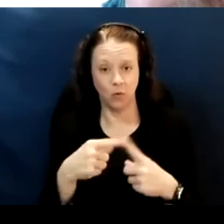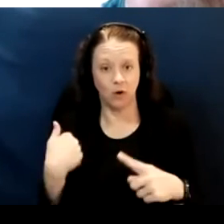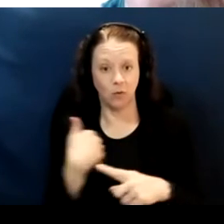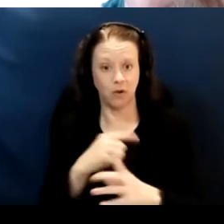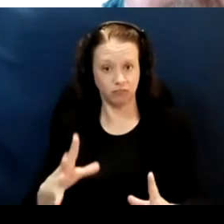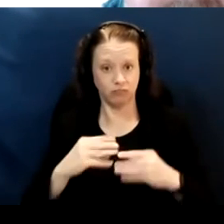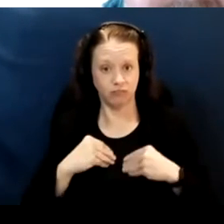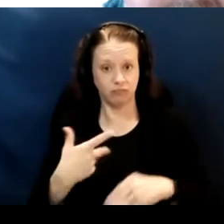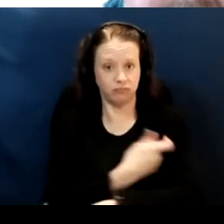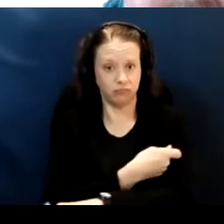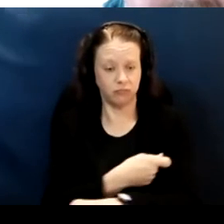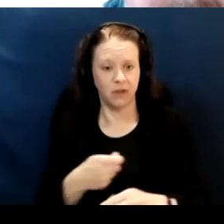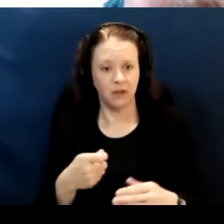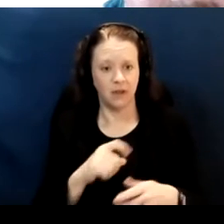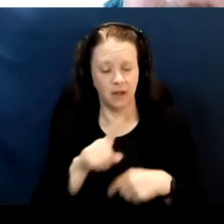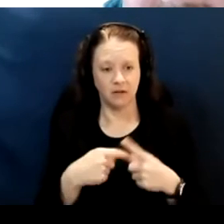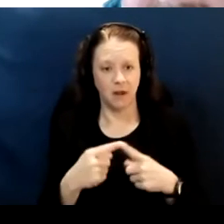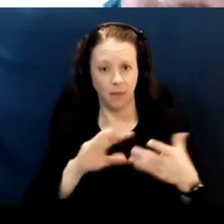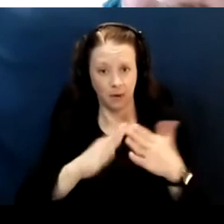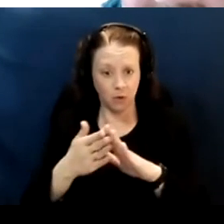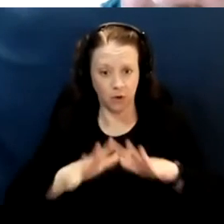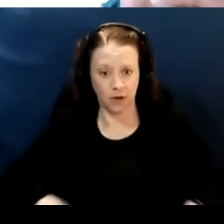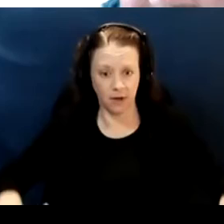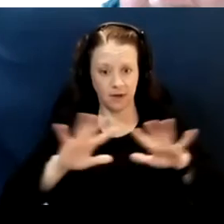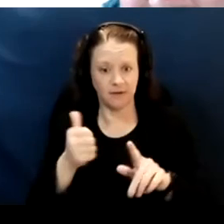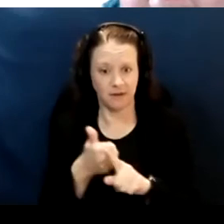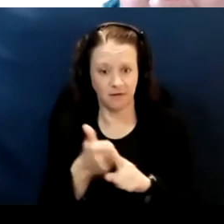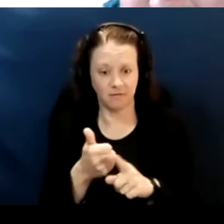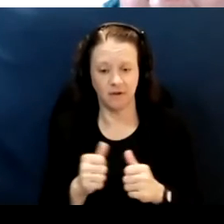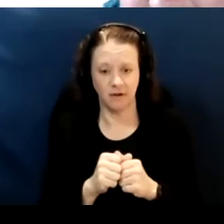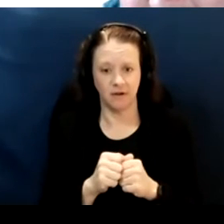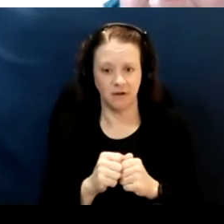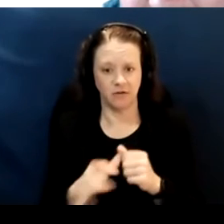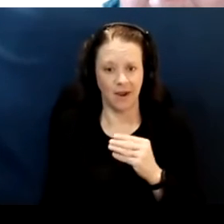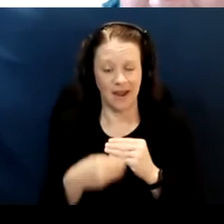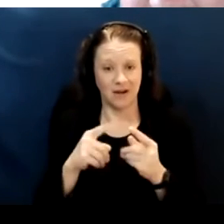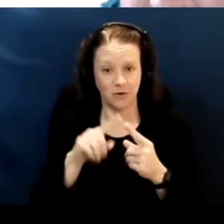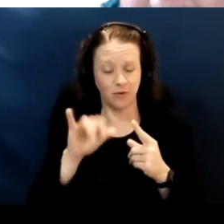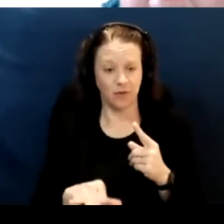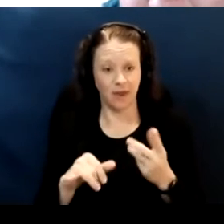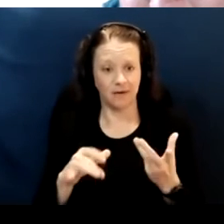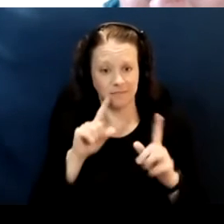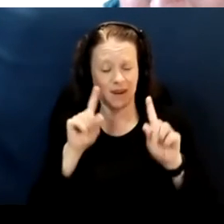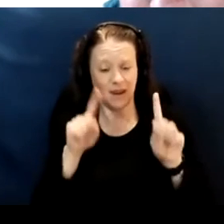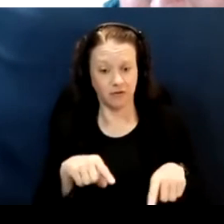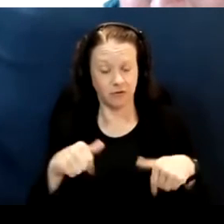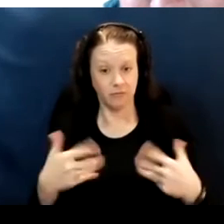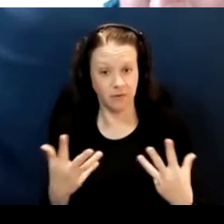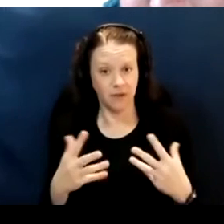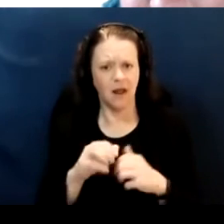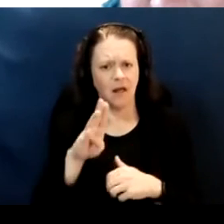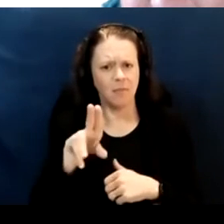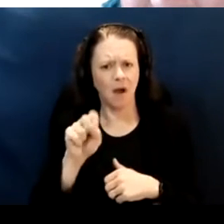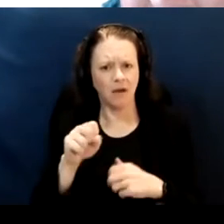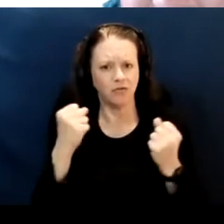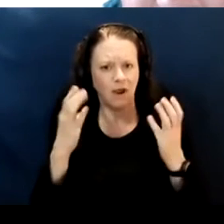about literally like the community. So like piggybacking on that, the answer is also the bus drivers